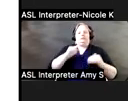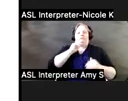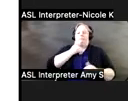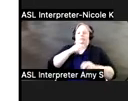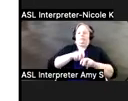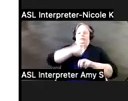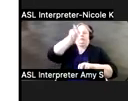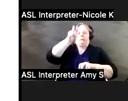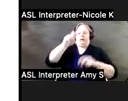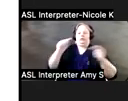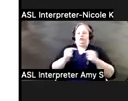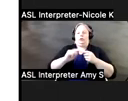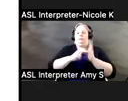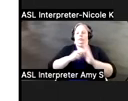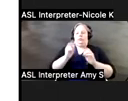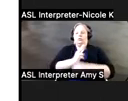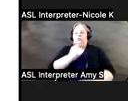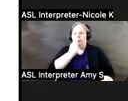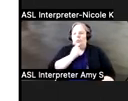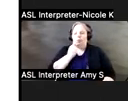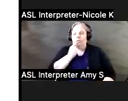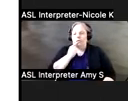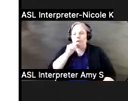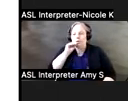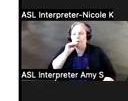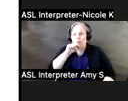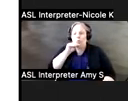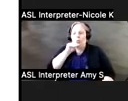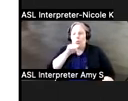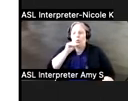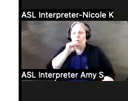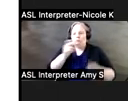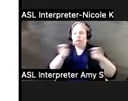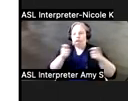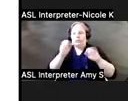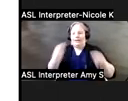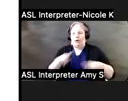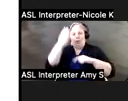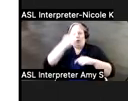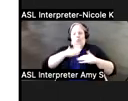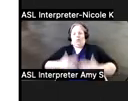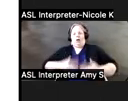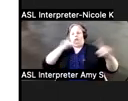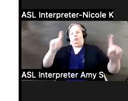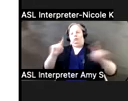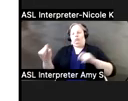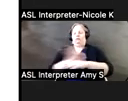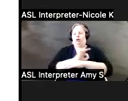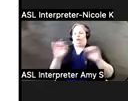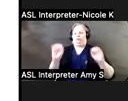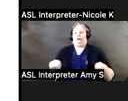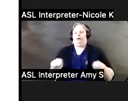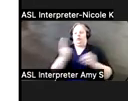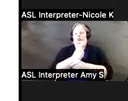they can access with their mouth, moving their lips and sipping and blowing to access the controls, because that's where on their body they have the function ability to access